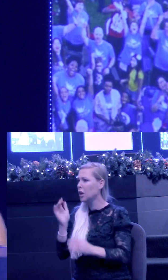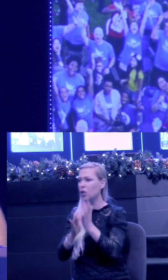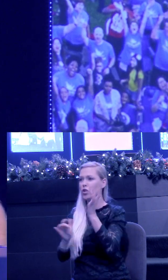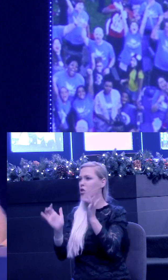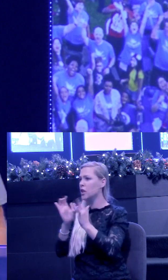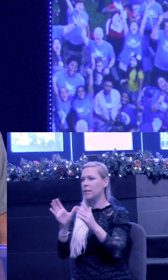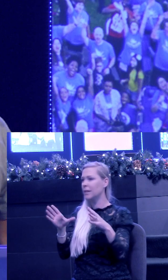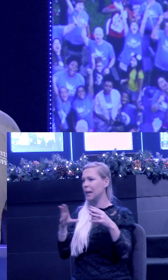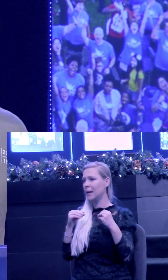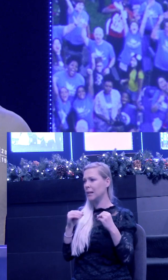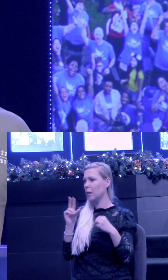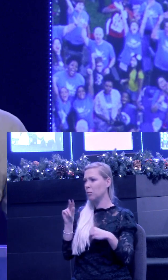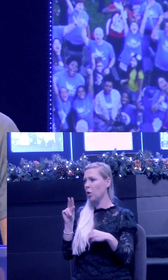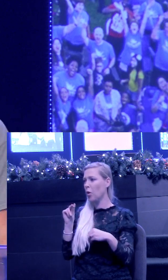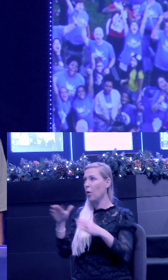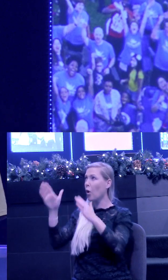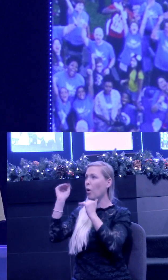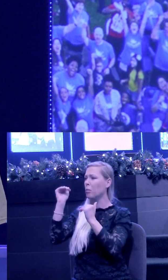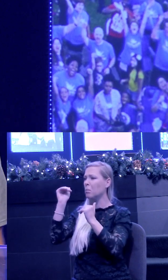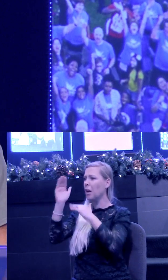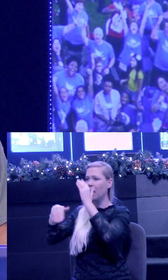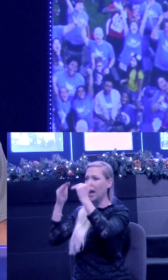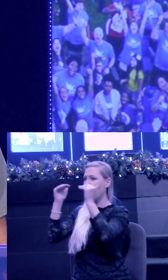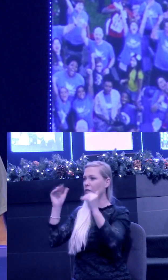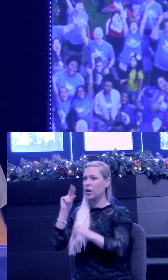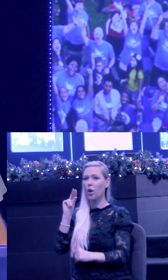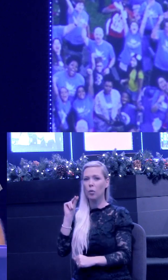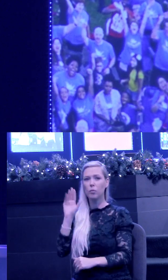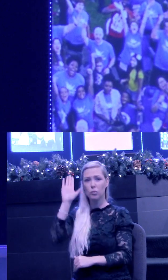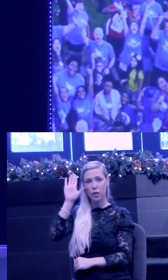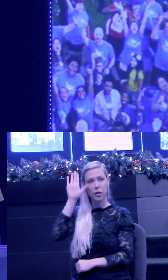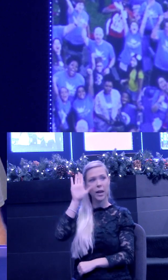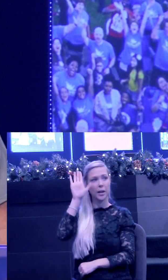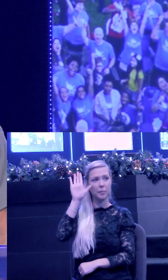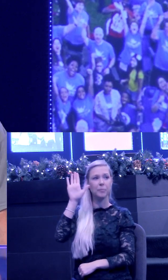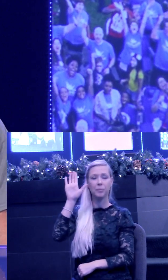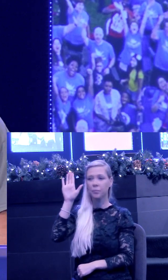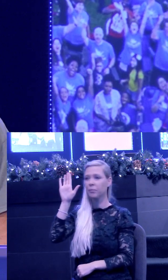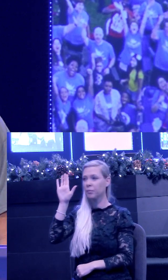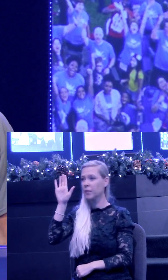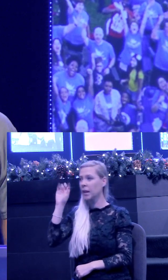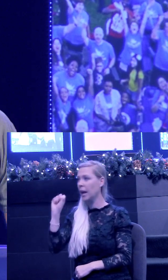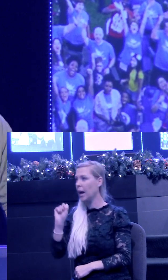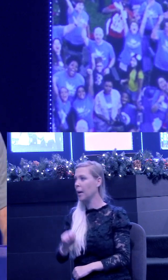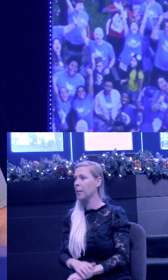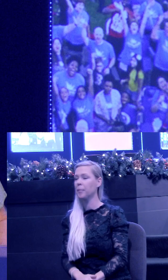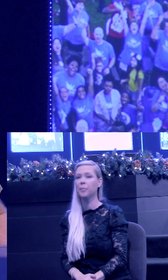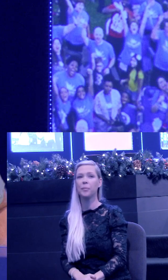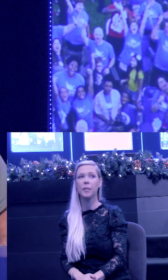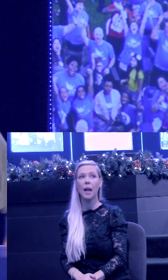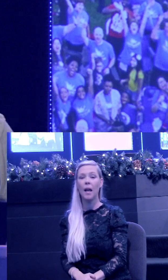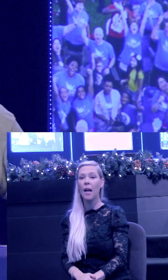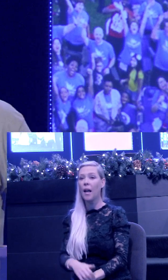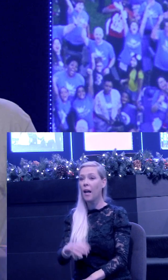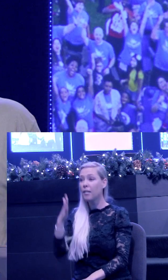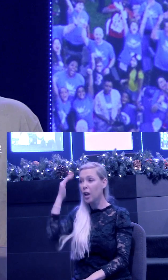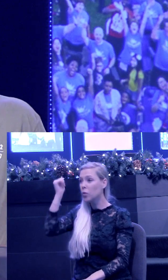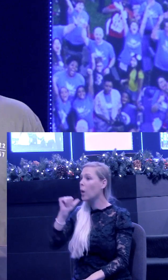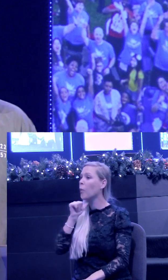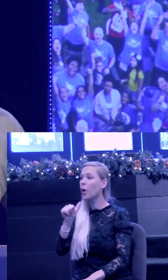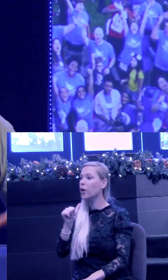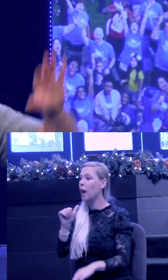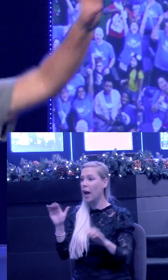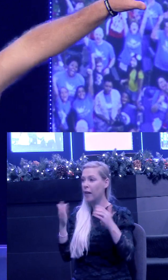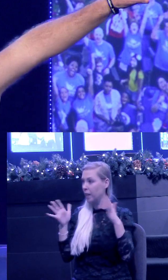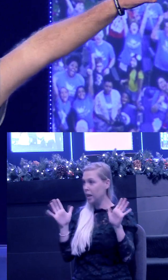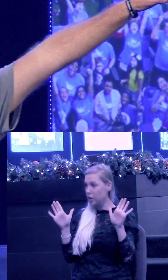Lord yet? They don't have the hope of heaven. Does anybody have somebody like that? Yeah, a lot of hands going up. That's why we're not done yet.